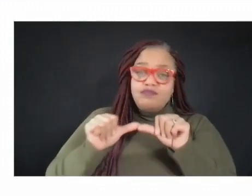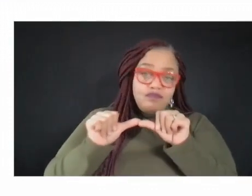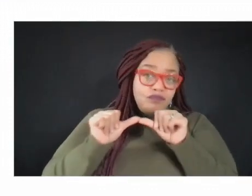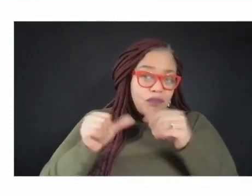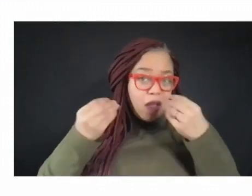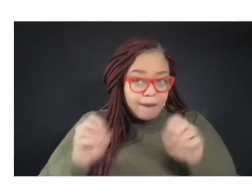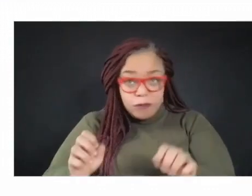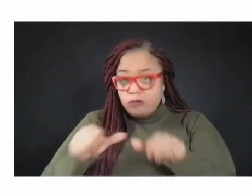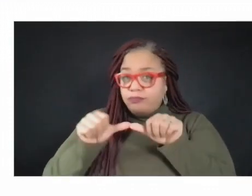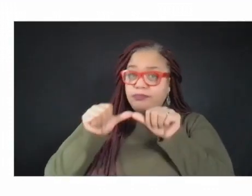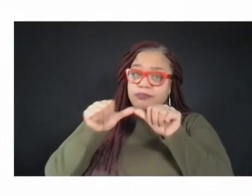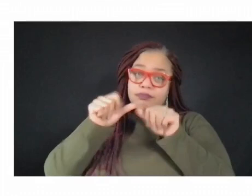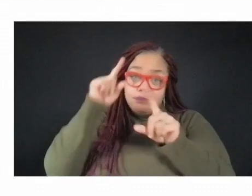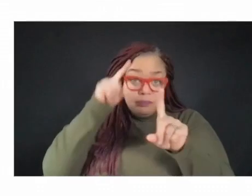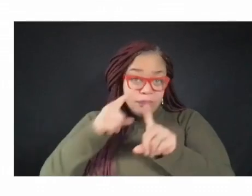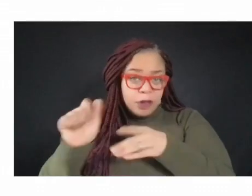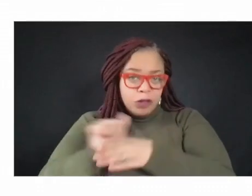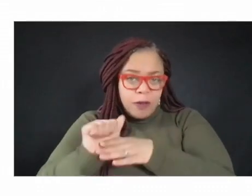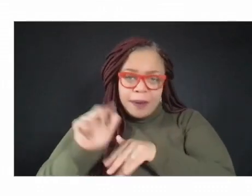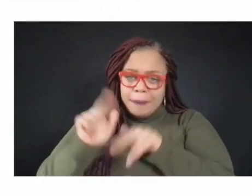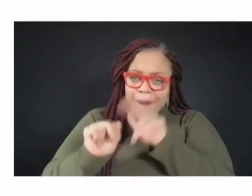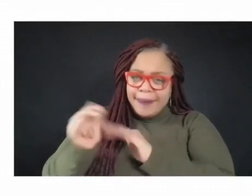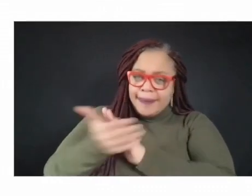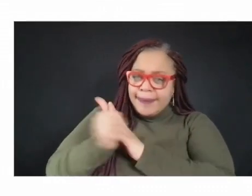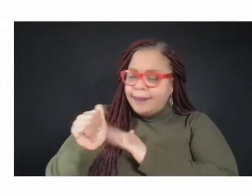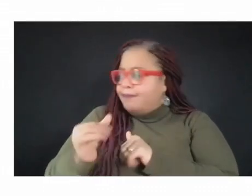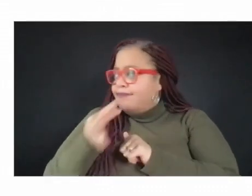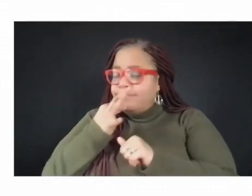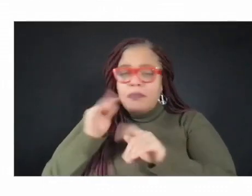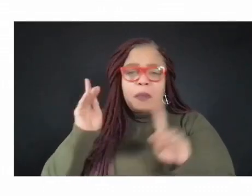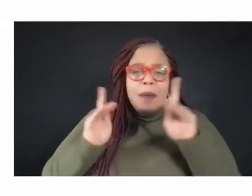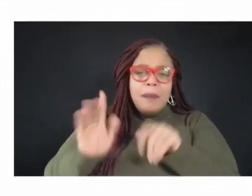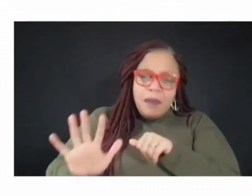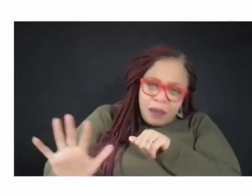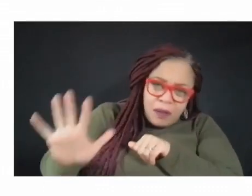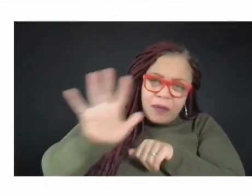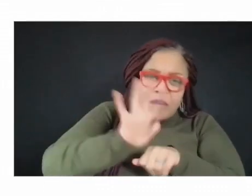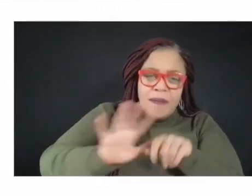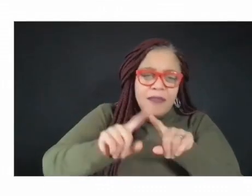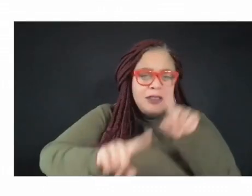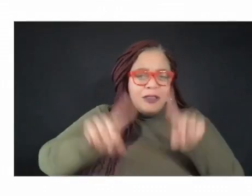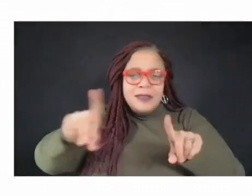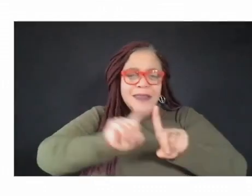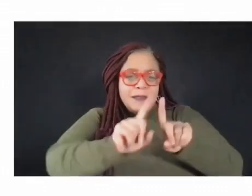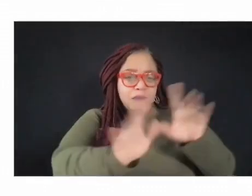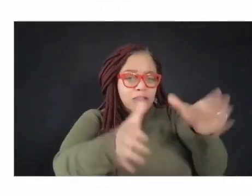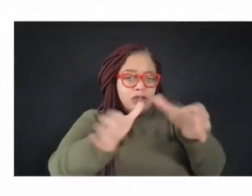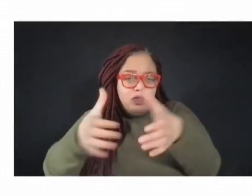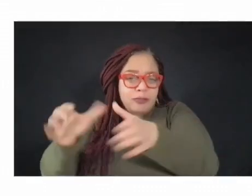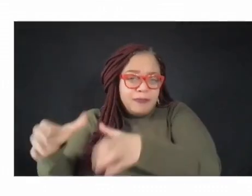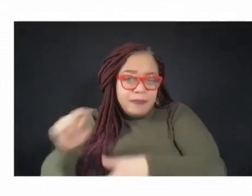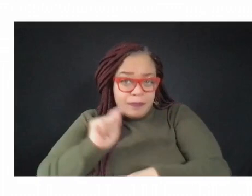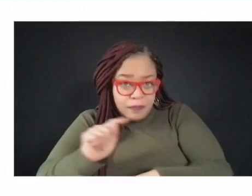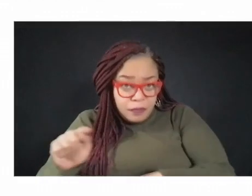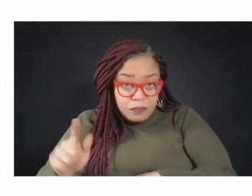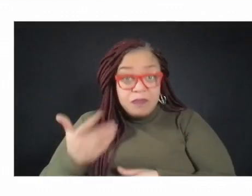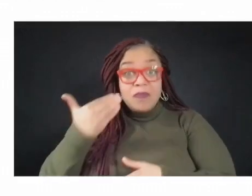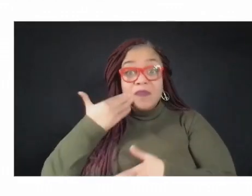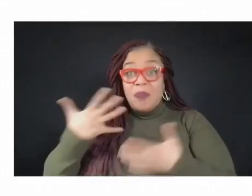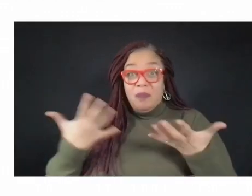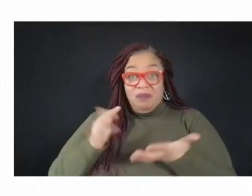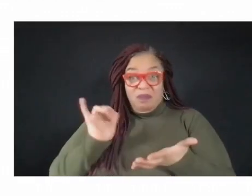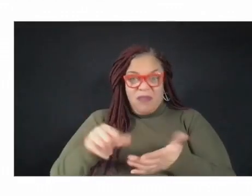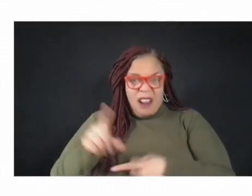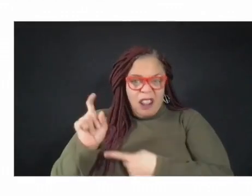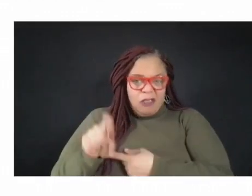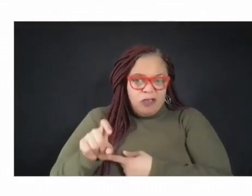people across these different groups, that are necessary for effective communication,